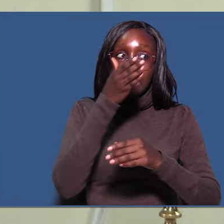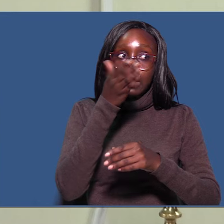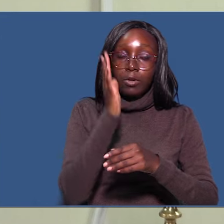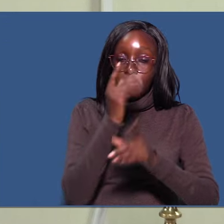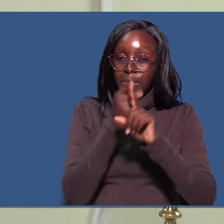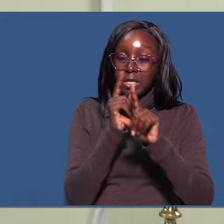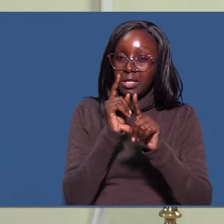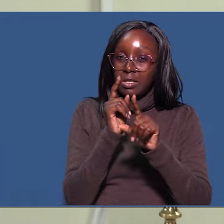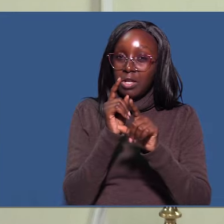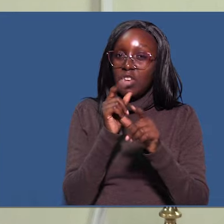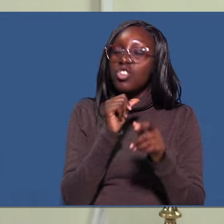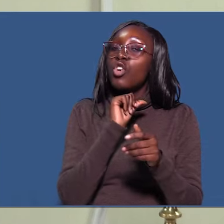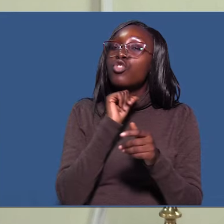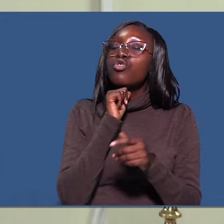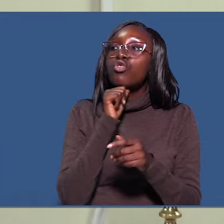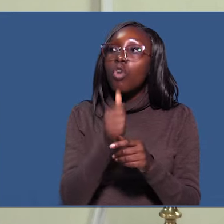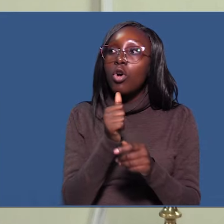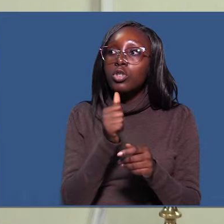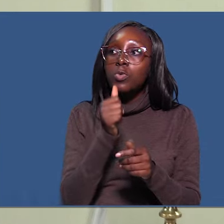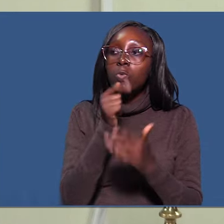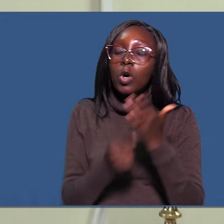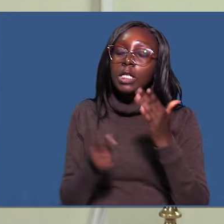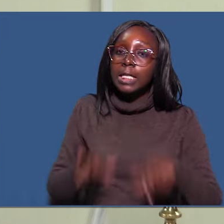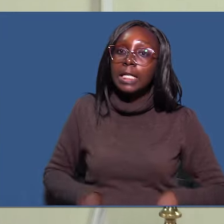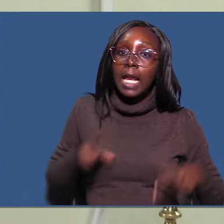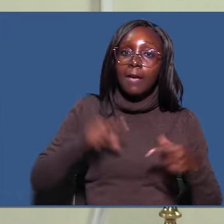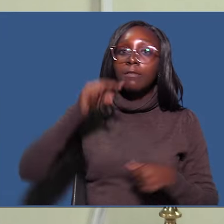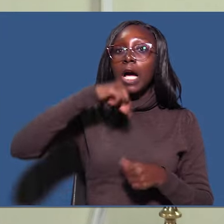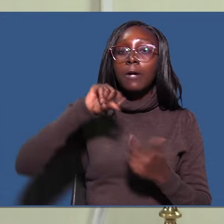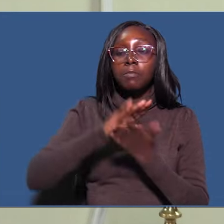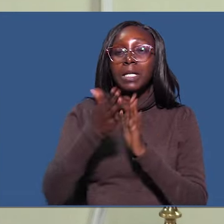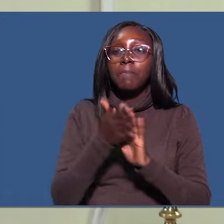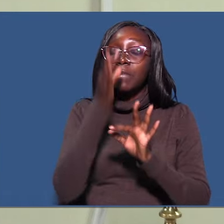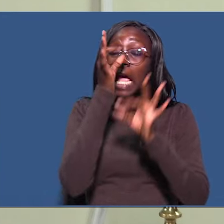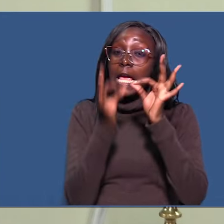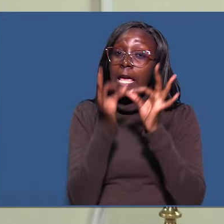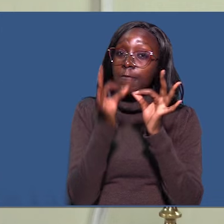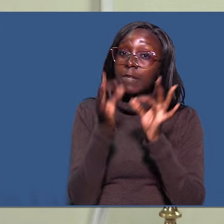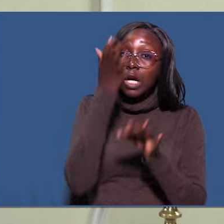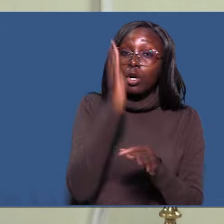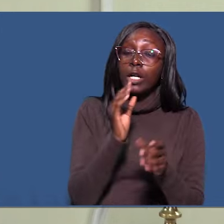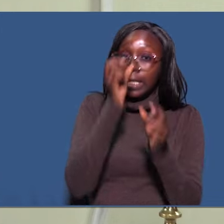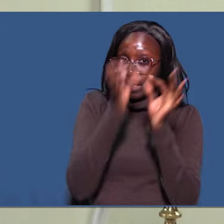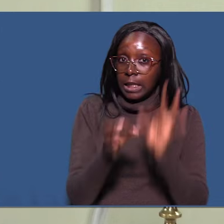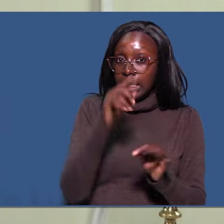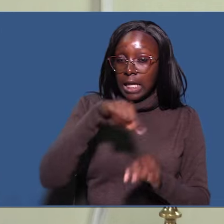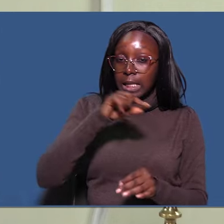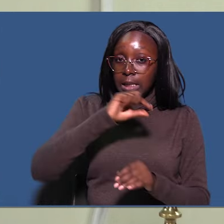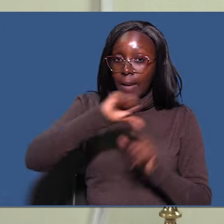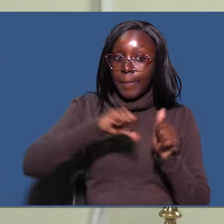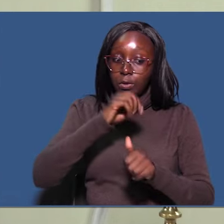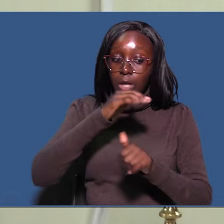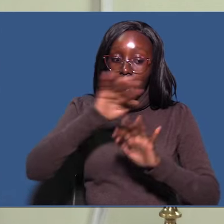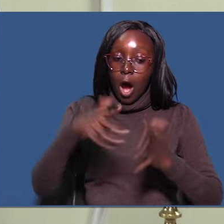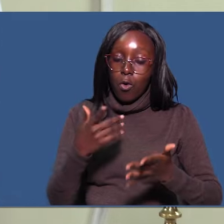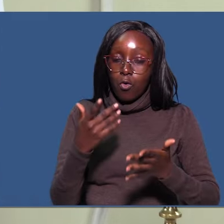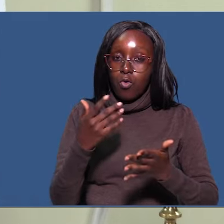If God were to judge us on the basis of how good we are or what good or bad things that we have